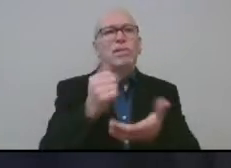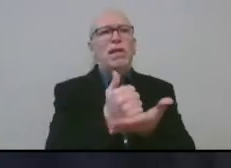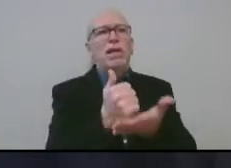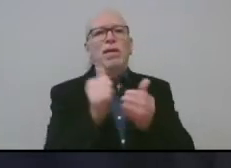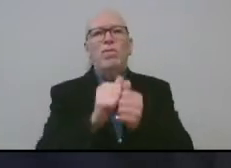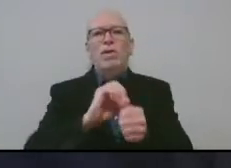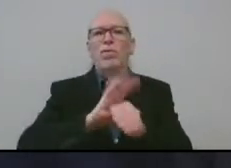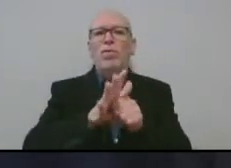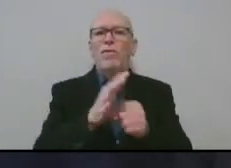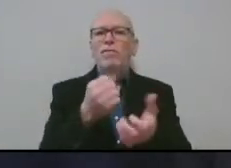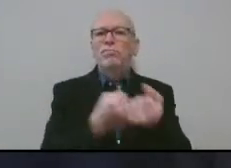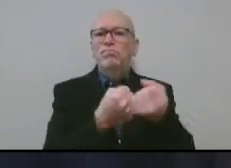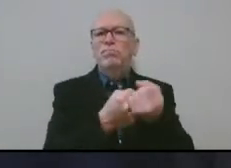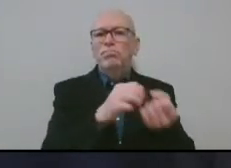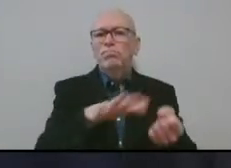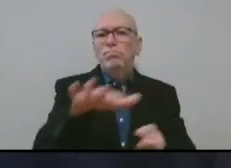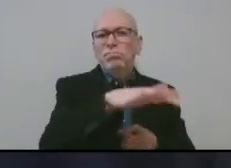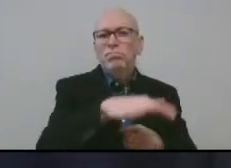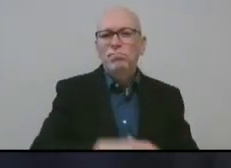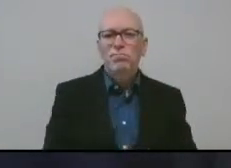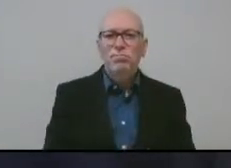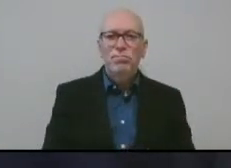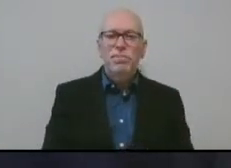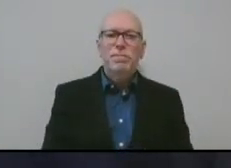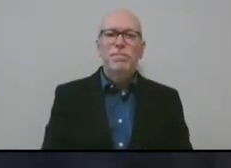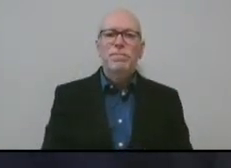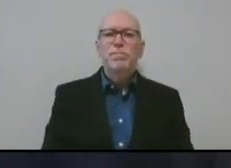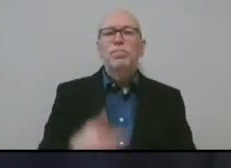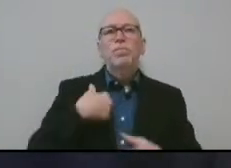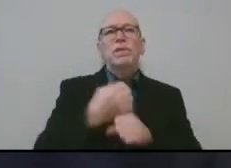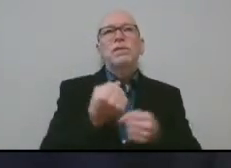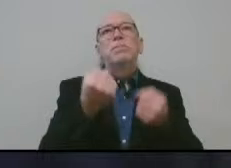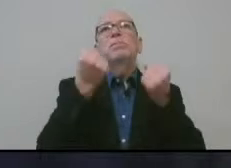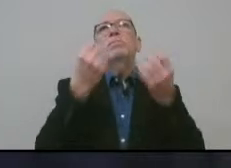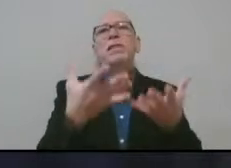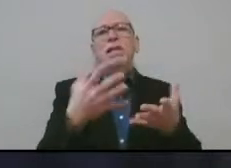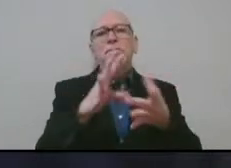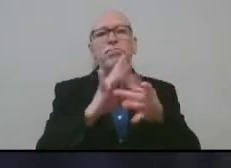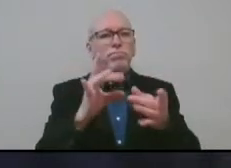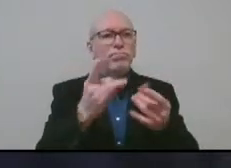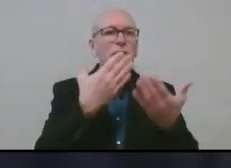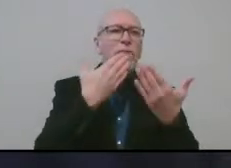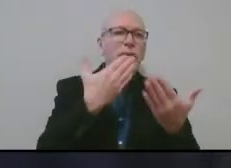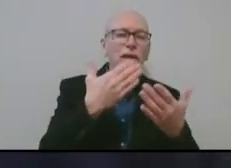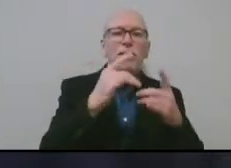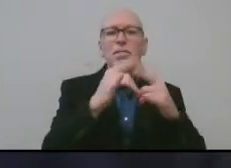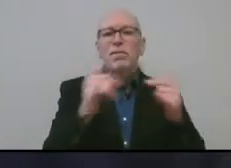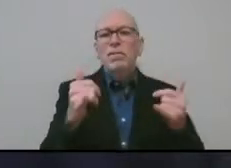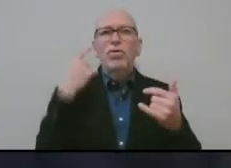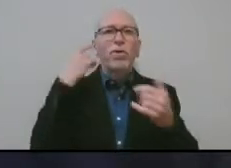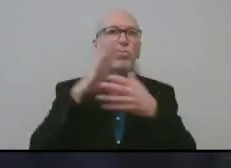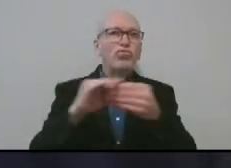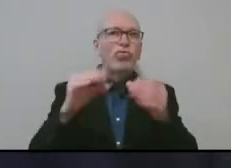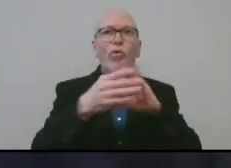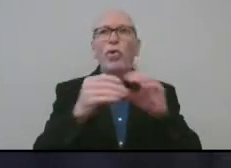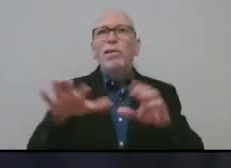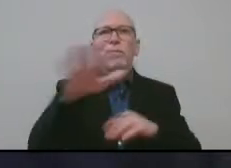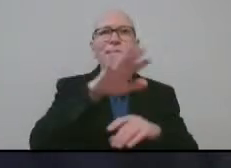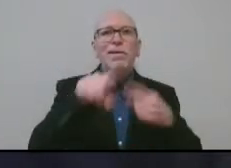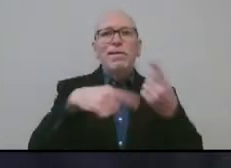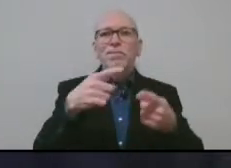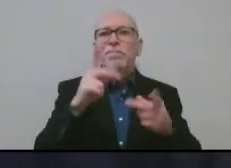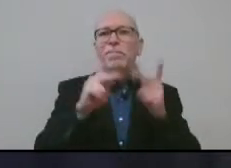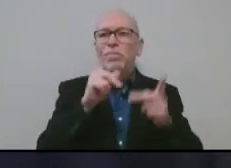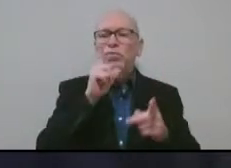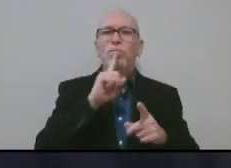response. We have received countless notes of appreciation and heard numerous stories of how much this support has meant to those who work